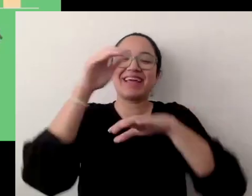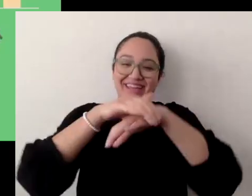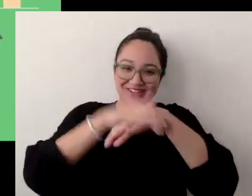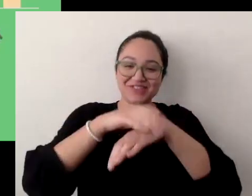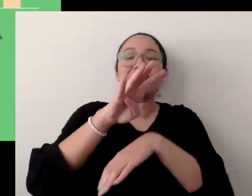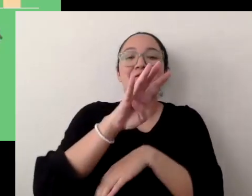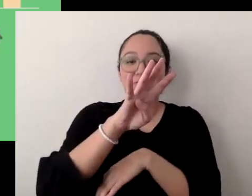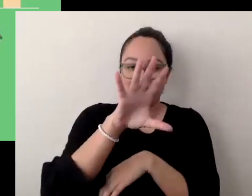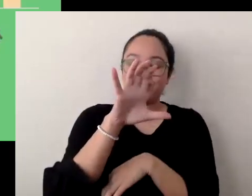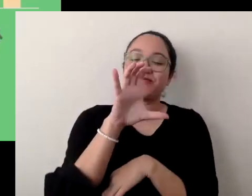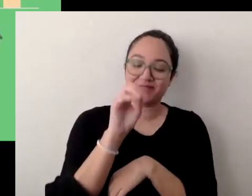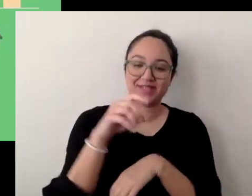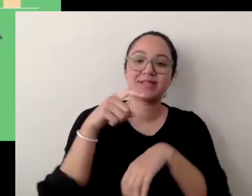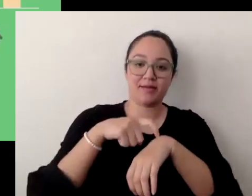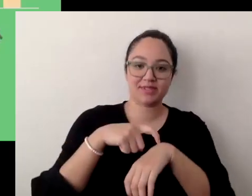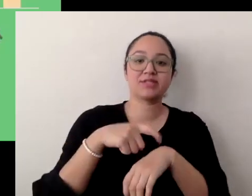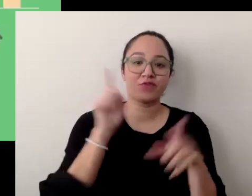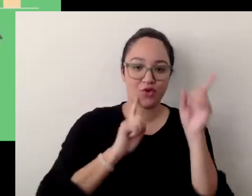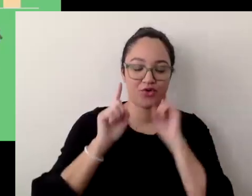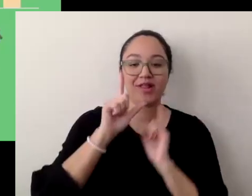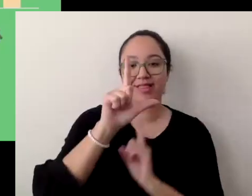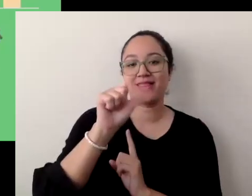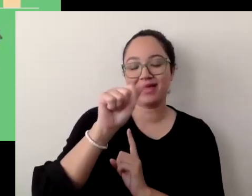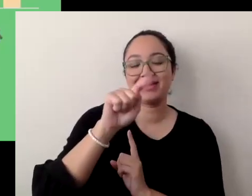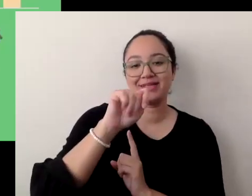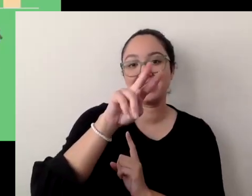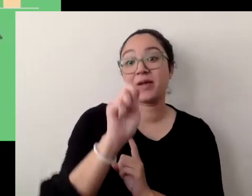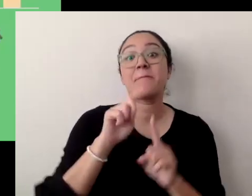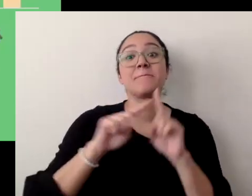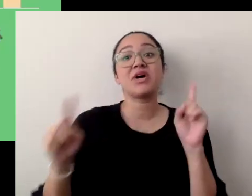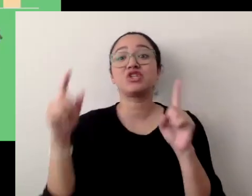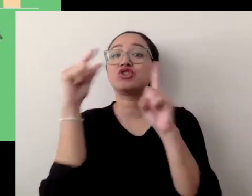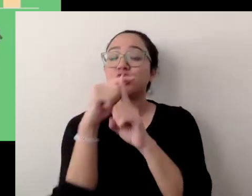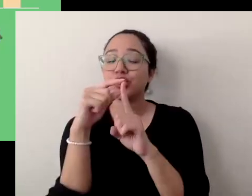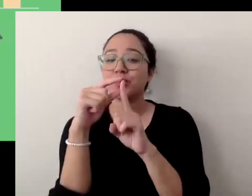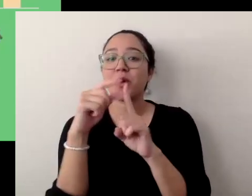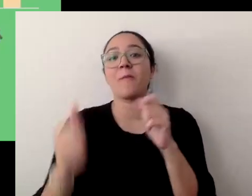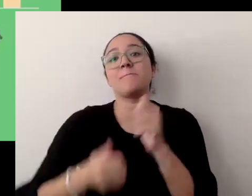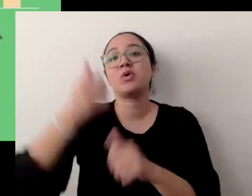450 times. But the term that is most used